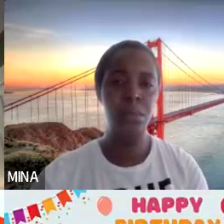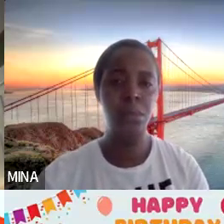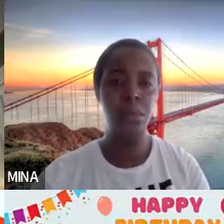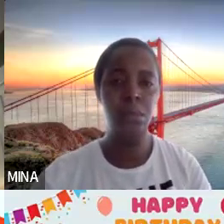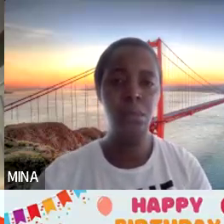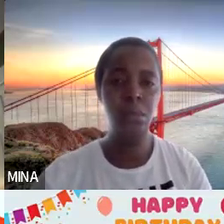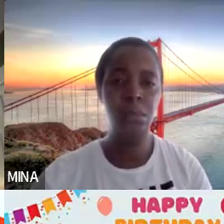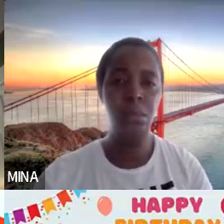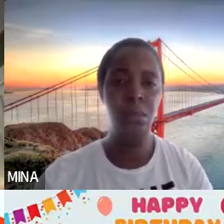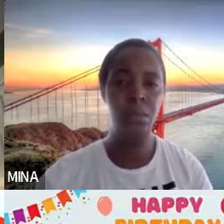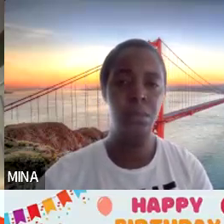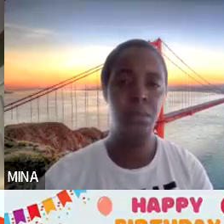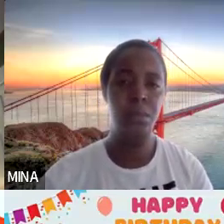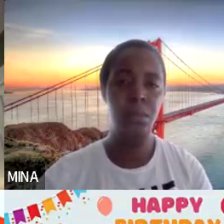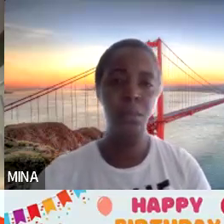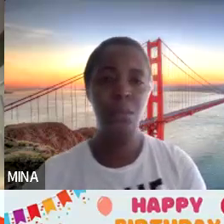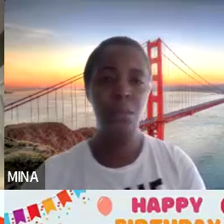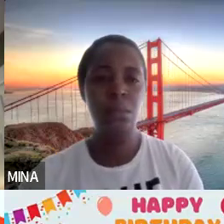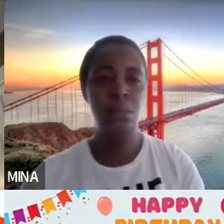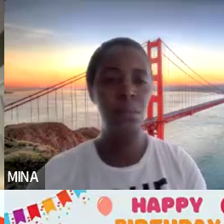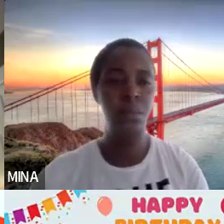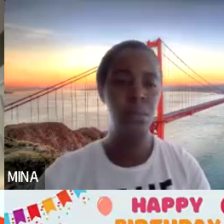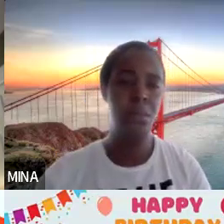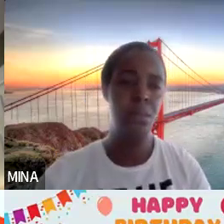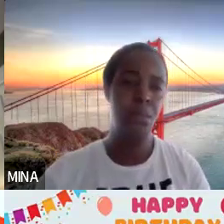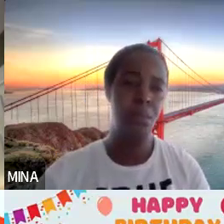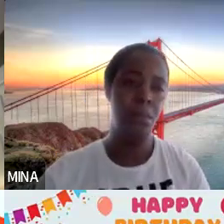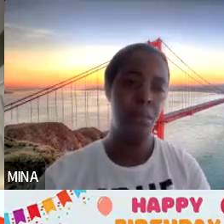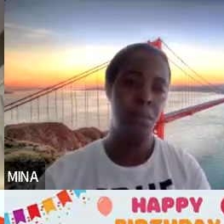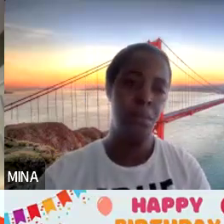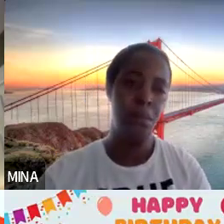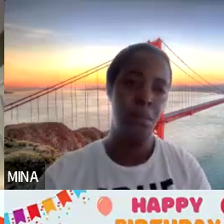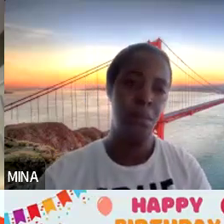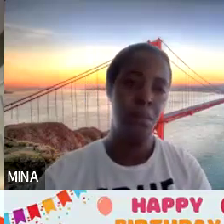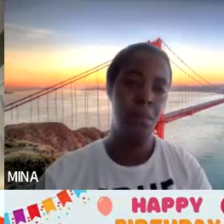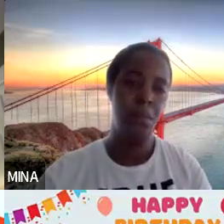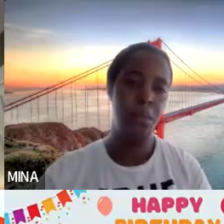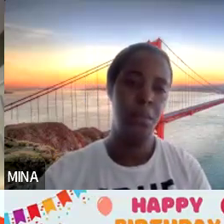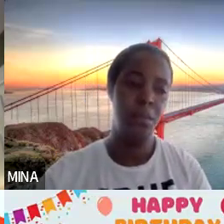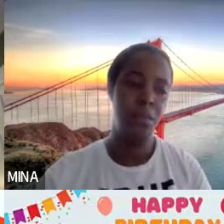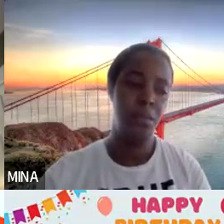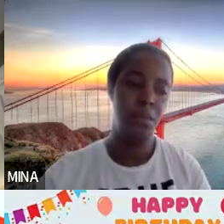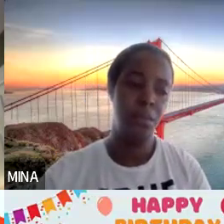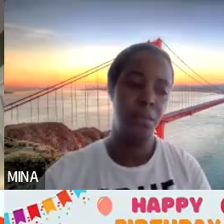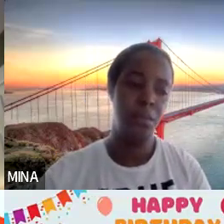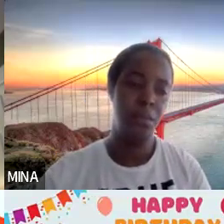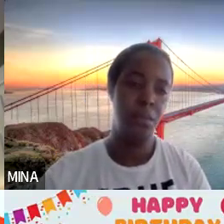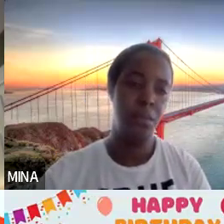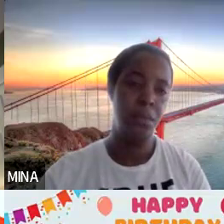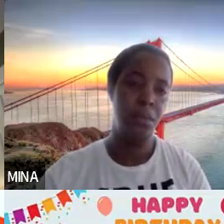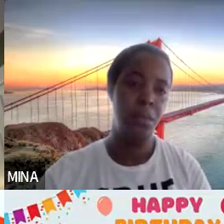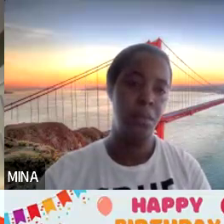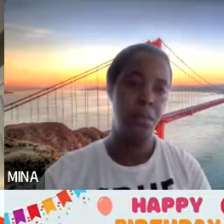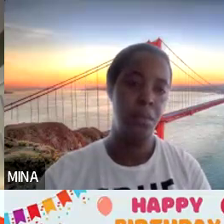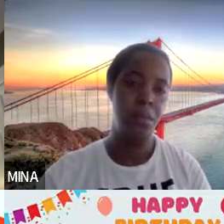I will acknowledge that I understand that also some of you some support for social recreation activities as